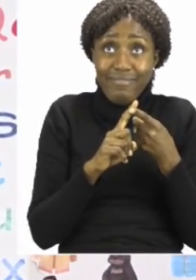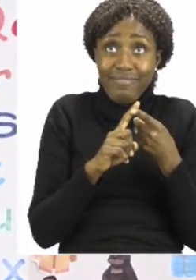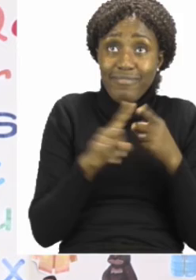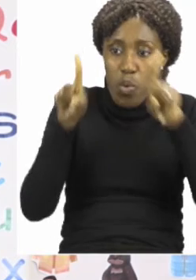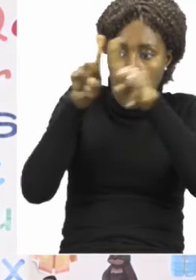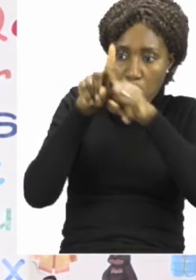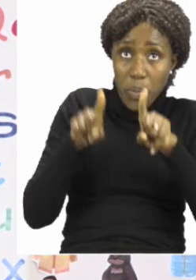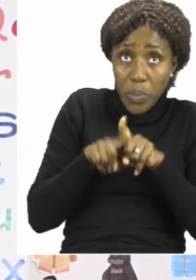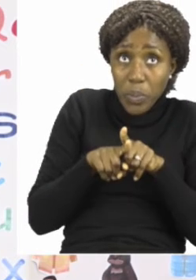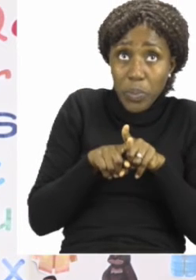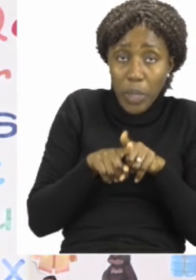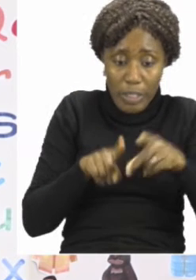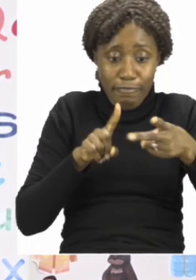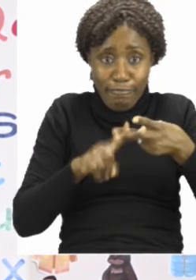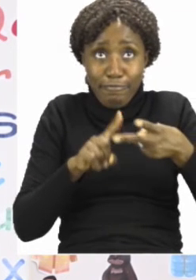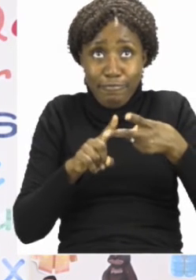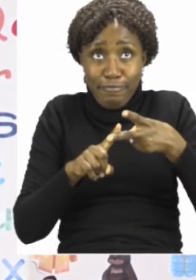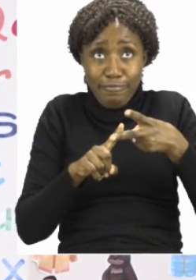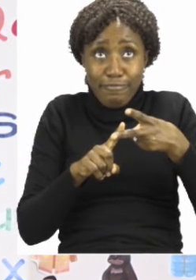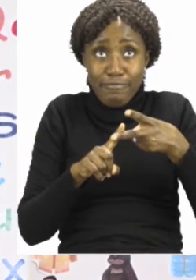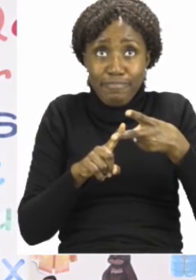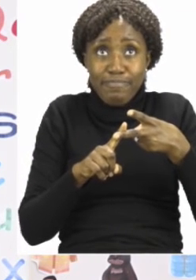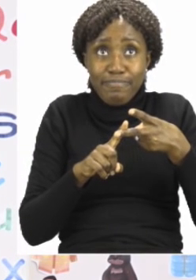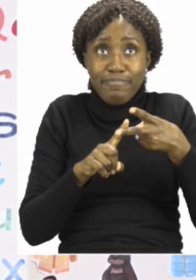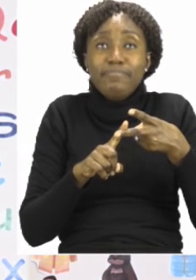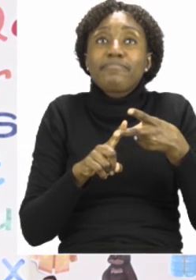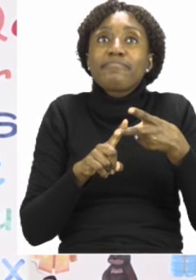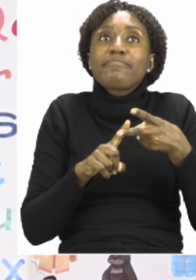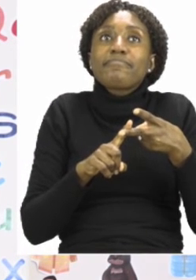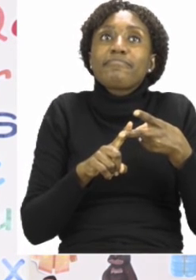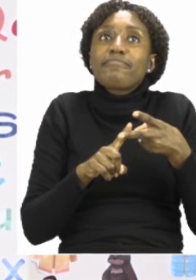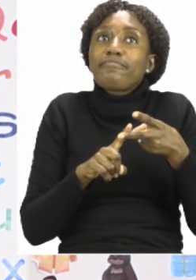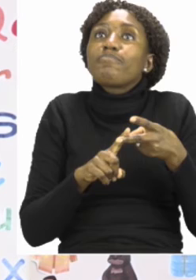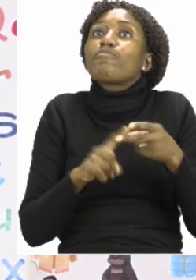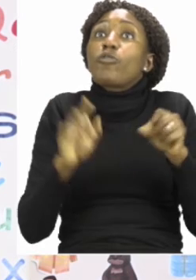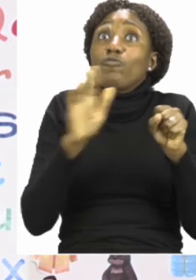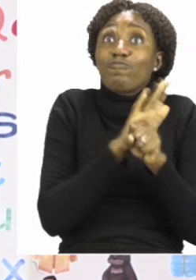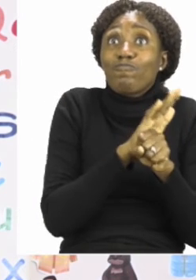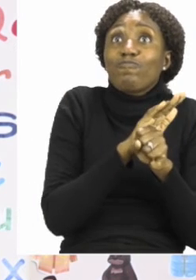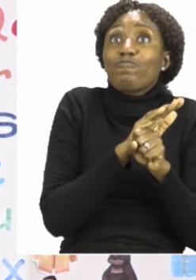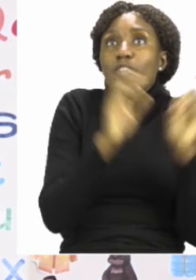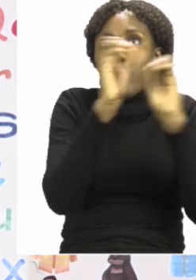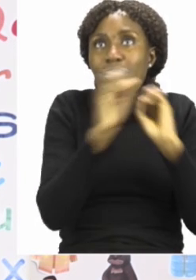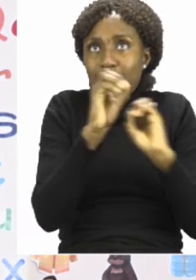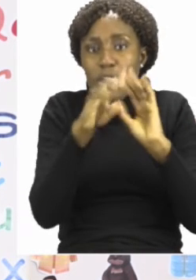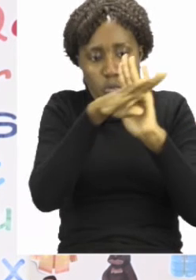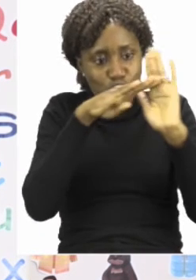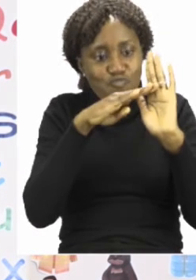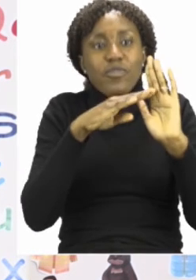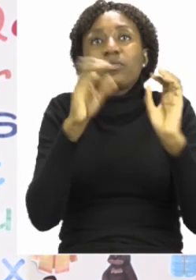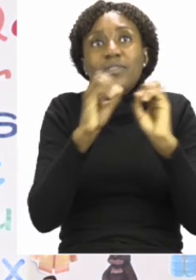match. Then, when you're done on page 7, you have to circle the full buckets and